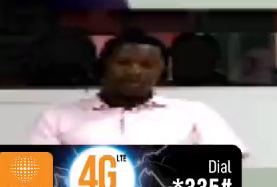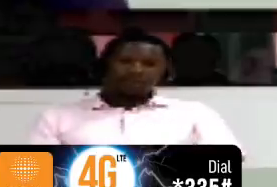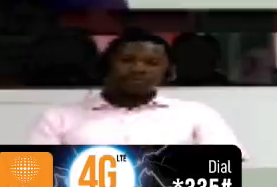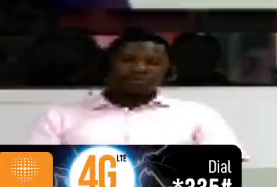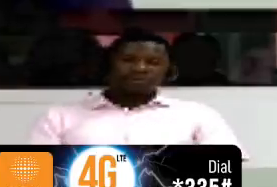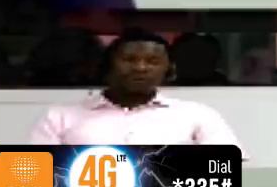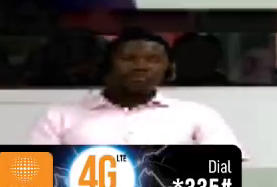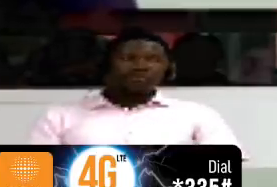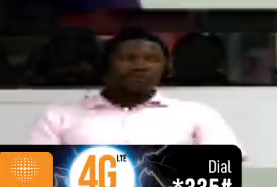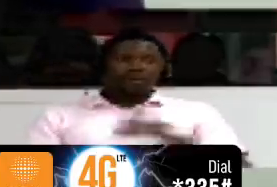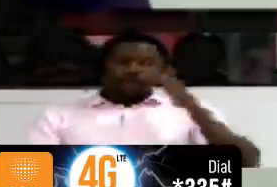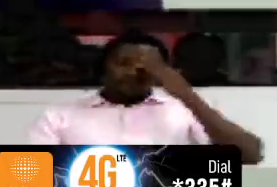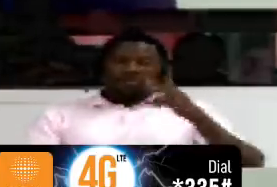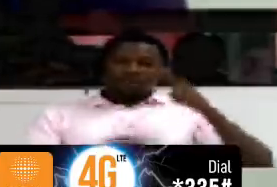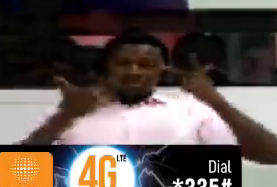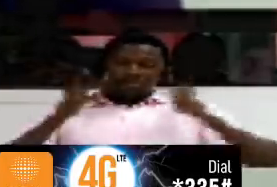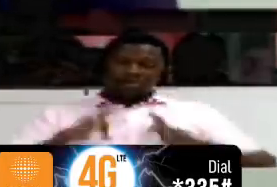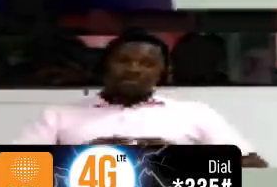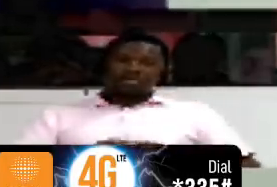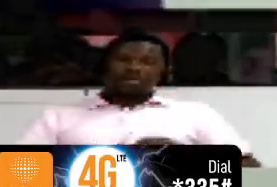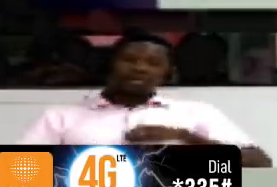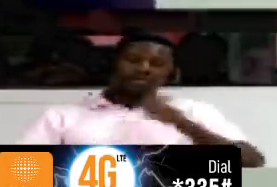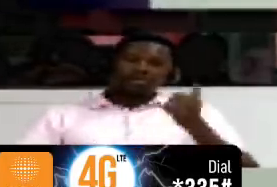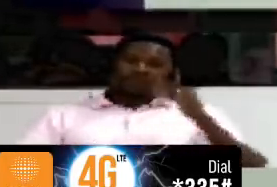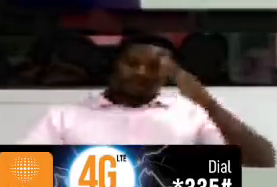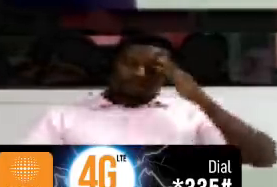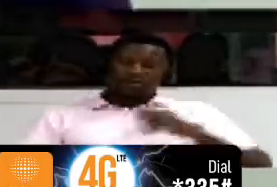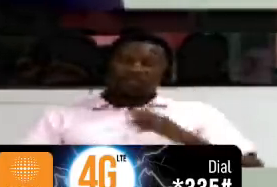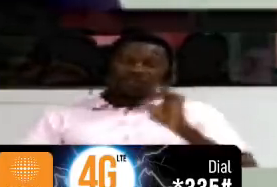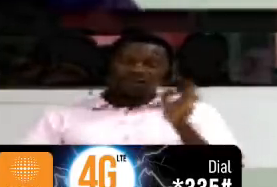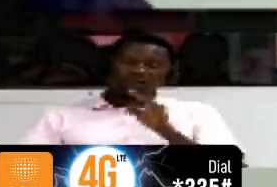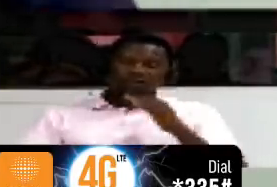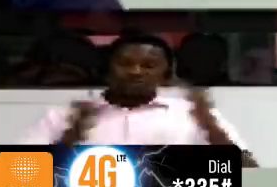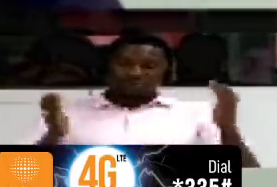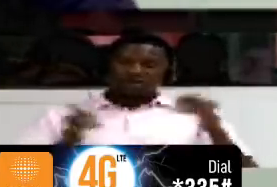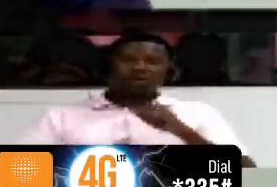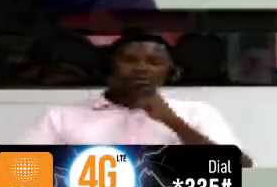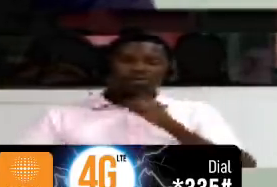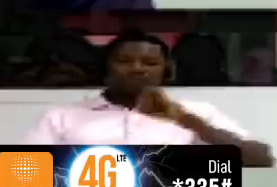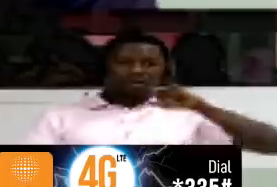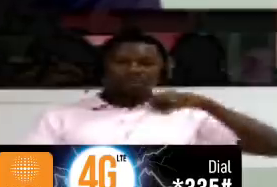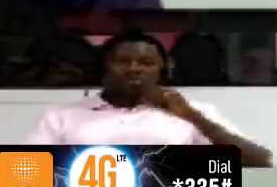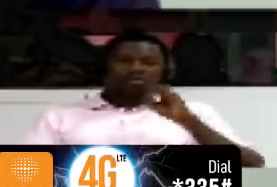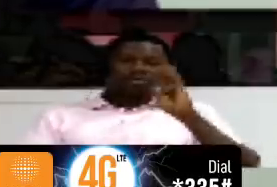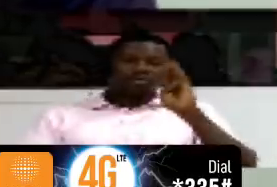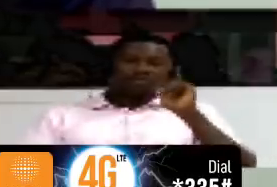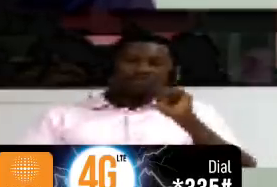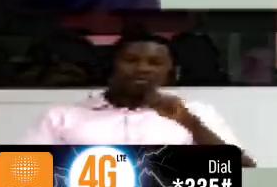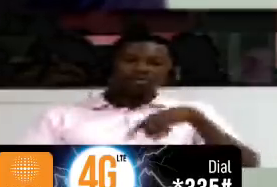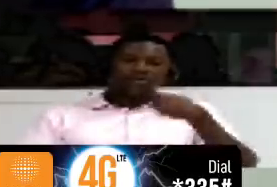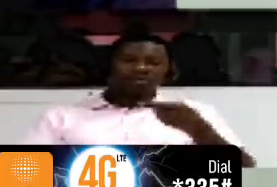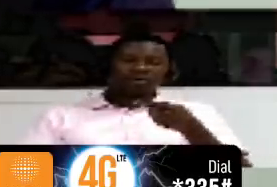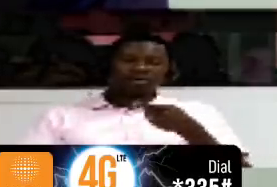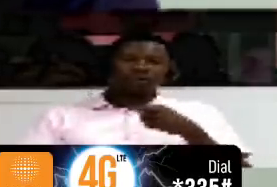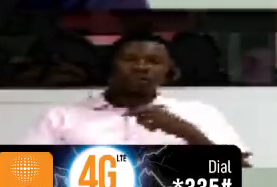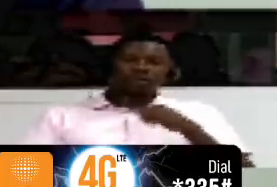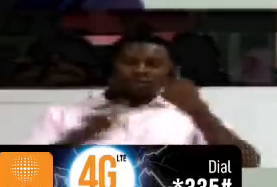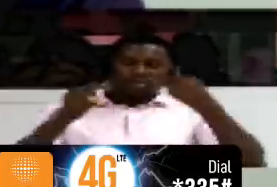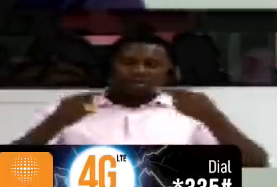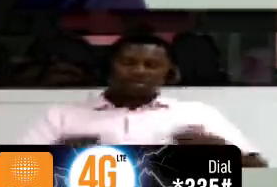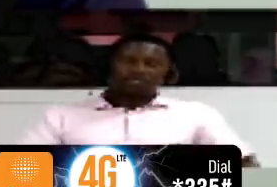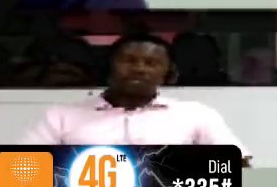Thank you very much, Chief Counsel, and thank you very much, Emma, Mr. Jobe, for your testimony. Before I